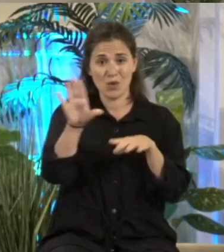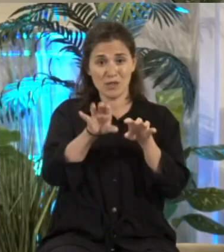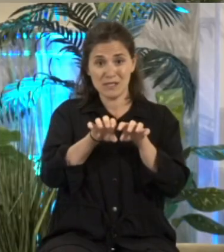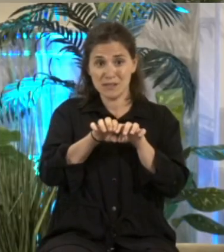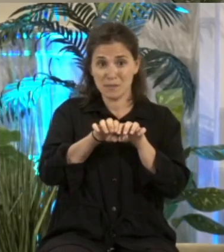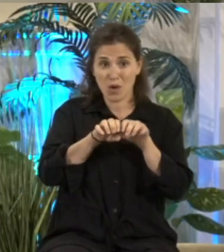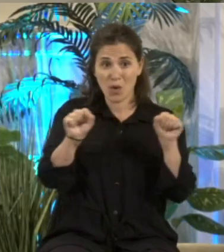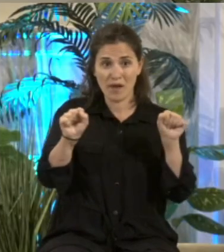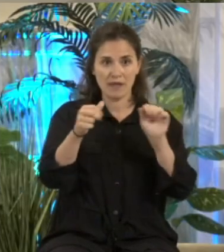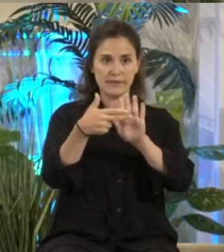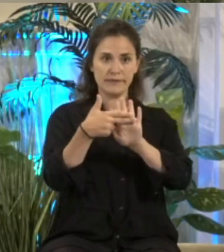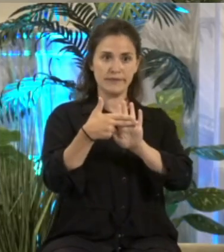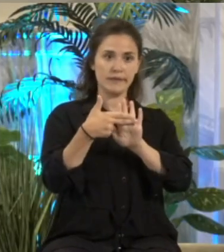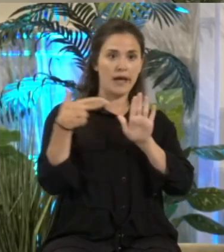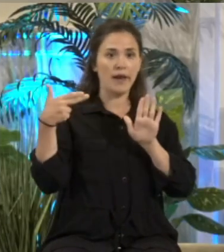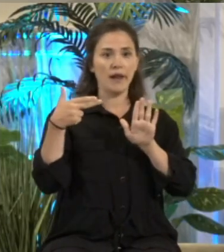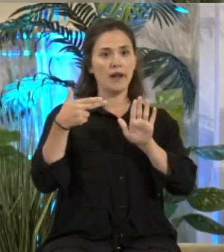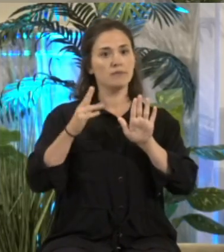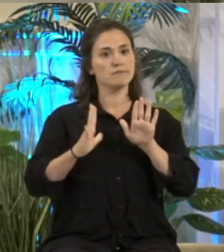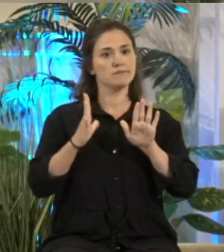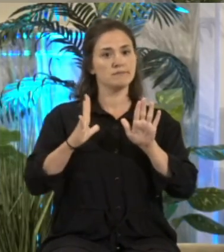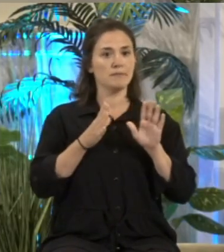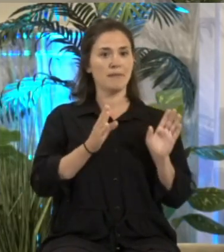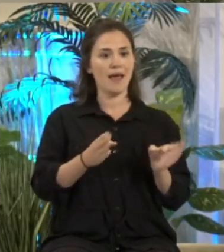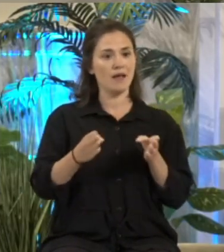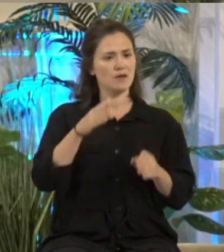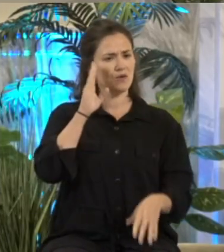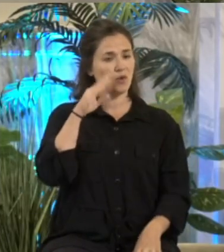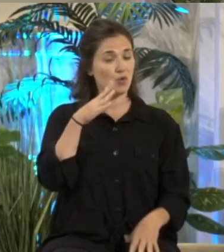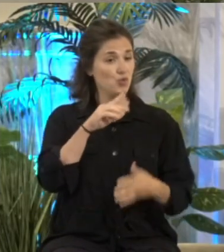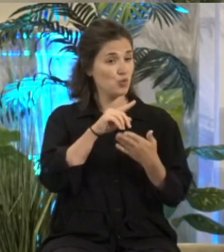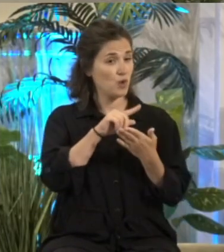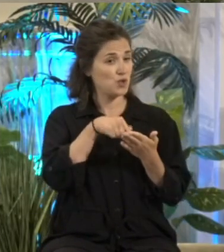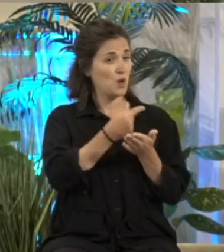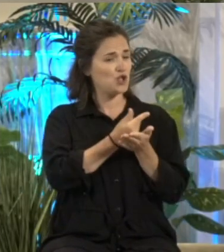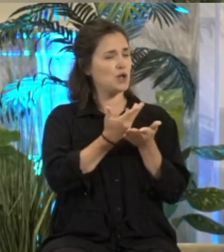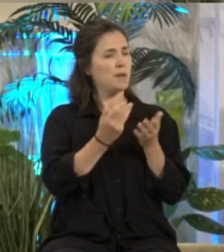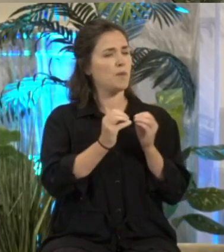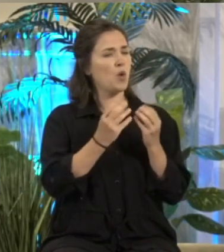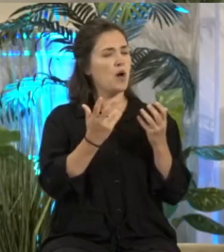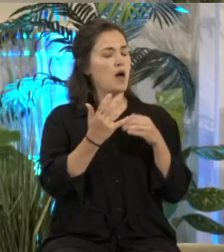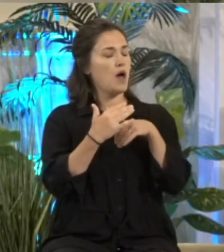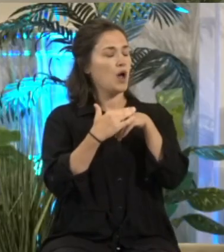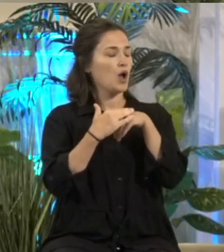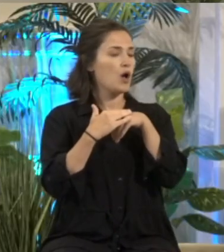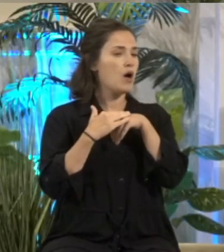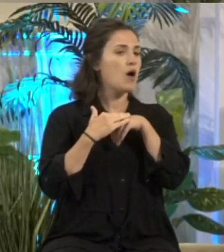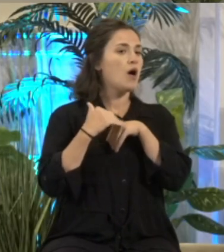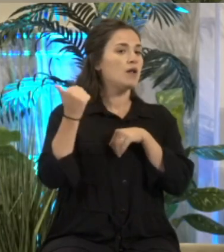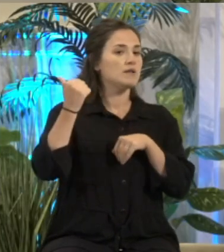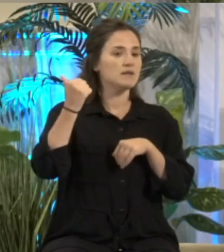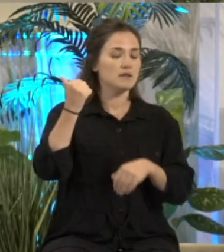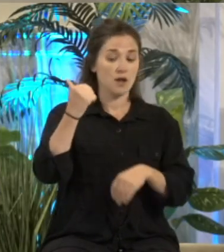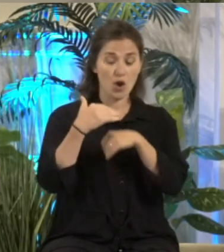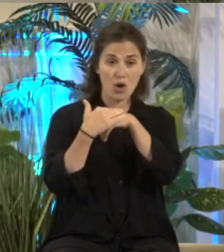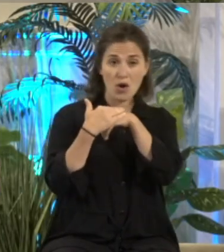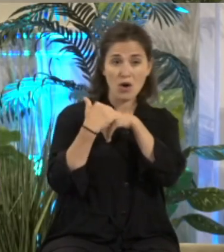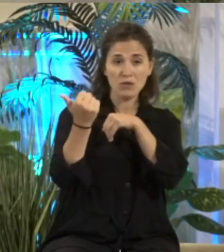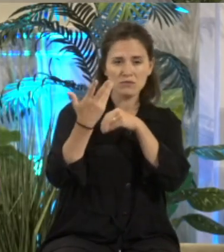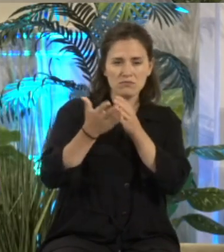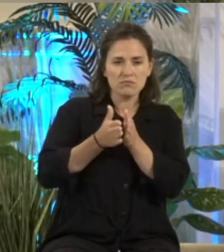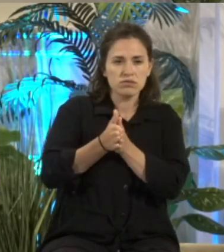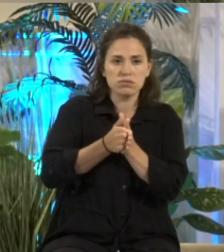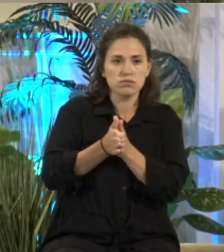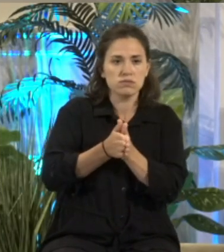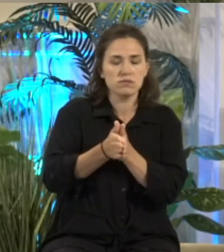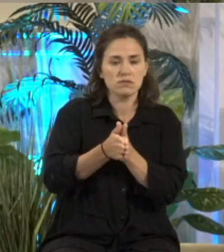title, or plan, graduation is a calling. It's a call to ask, who